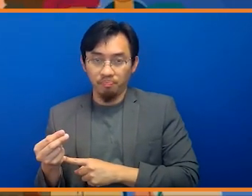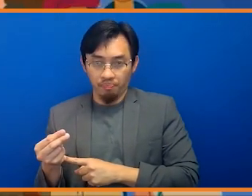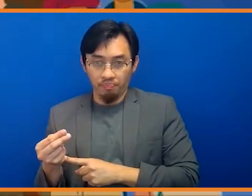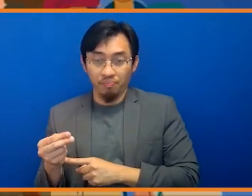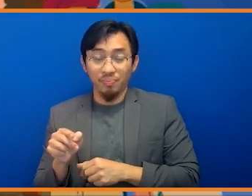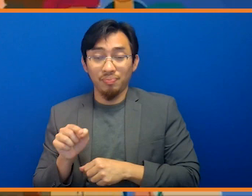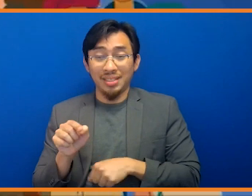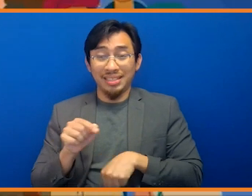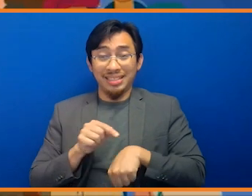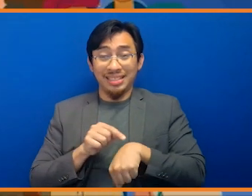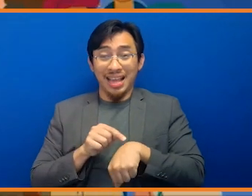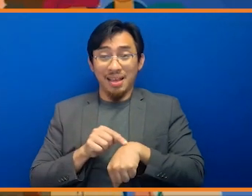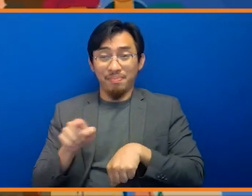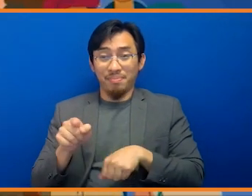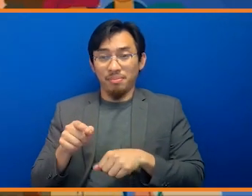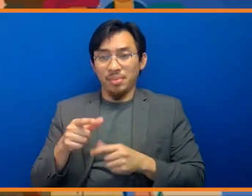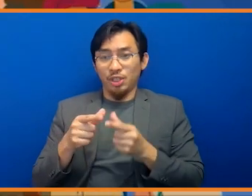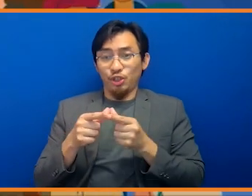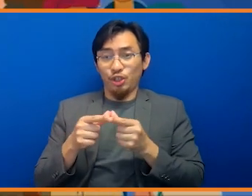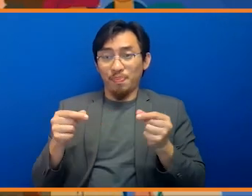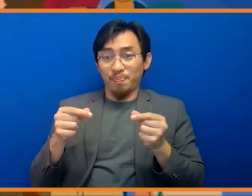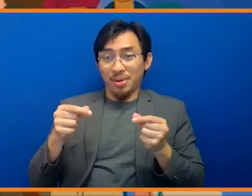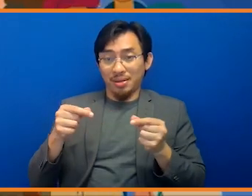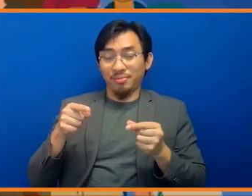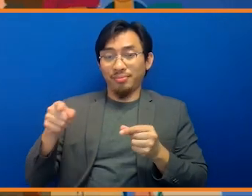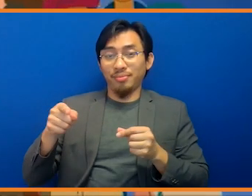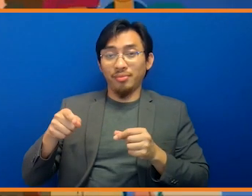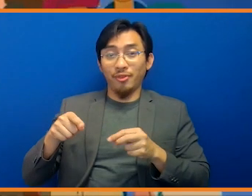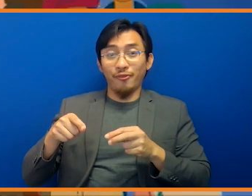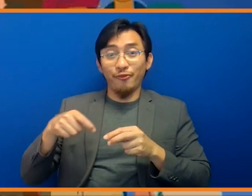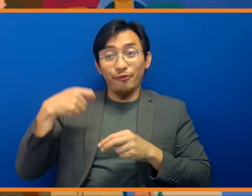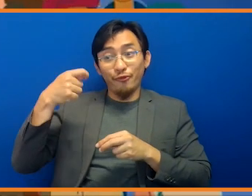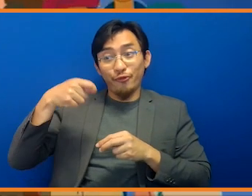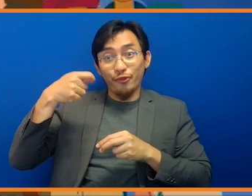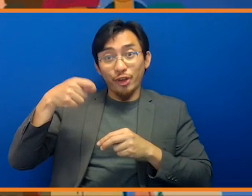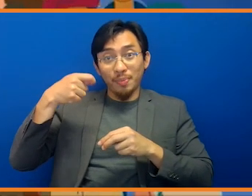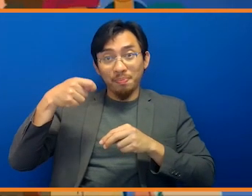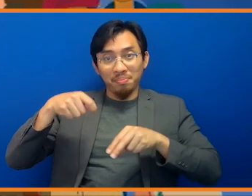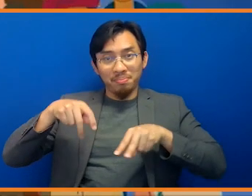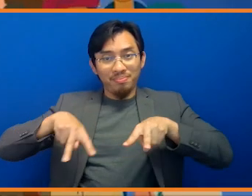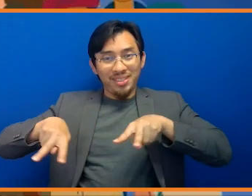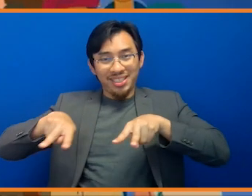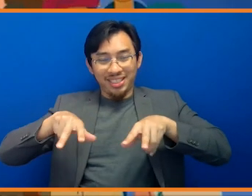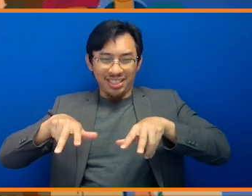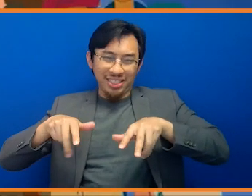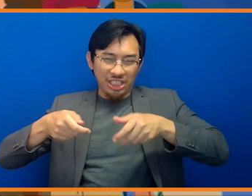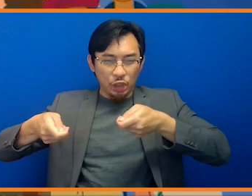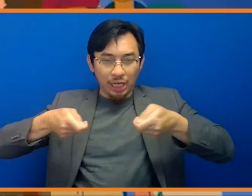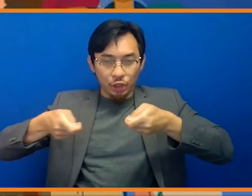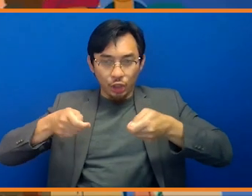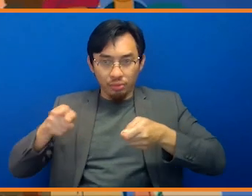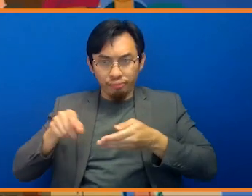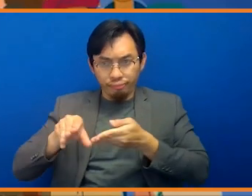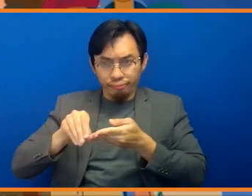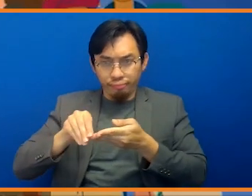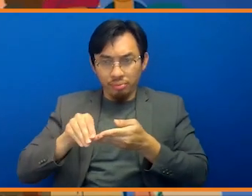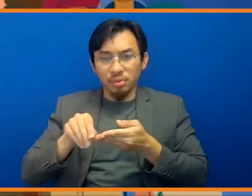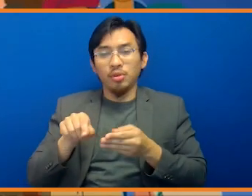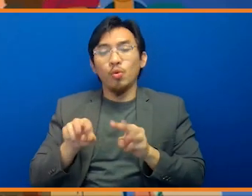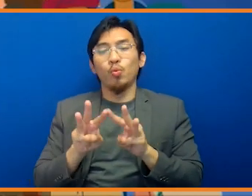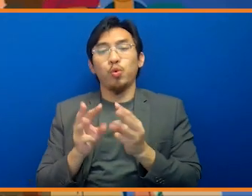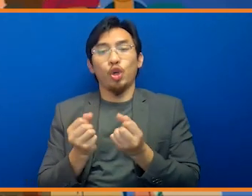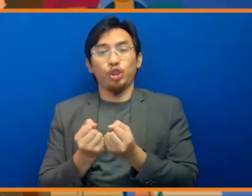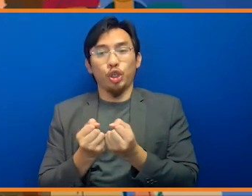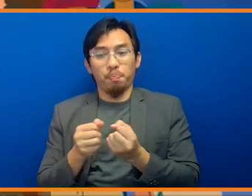At that time, a Japanese film director recorded the whole situation, whole